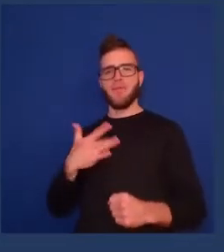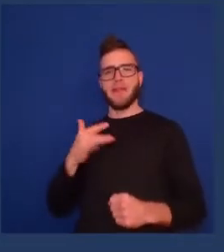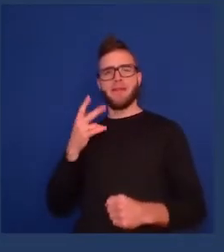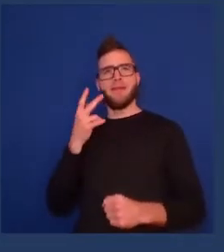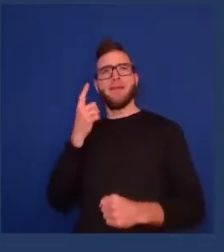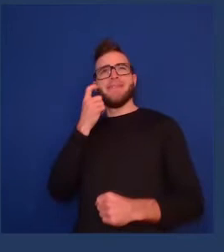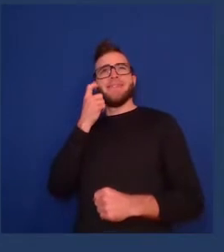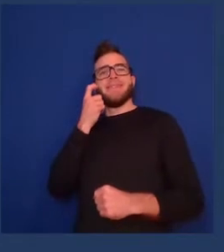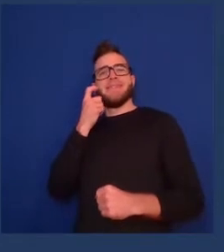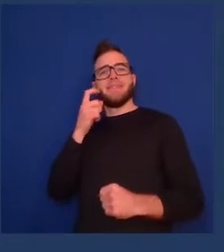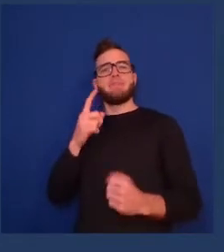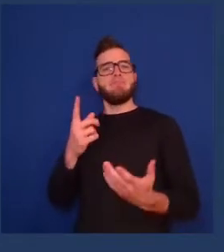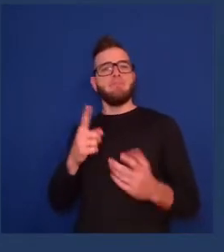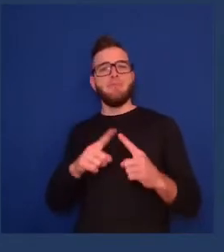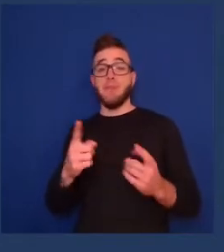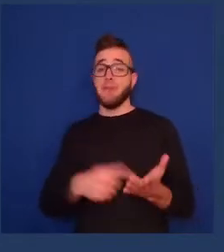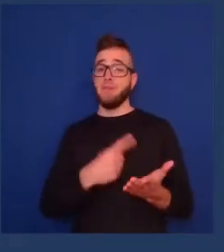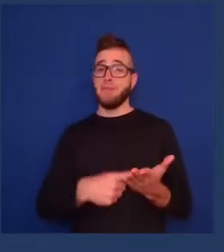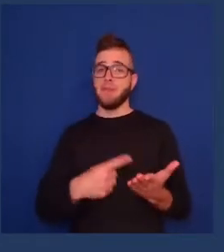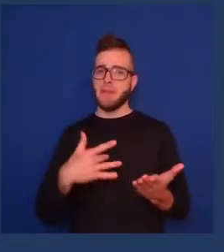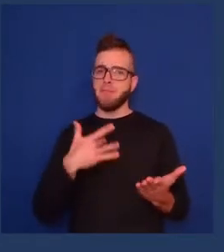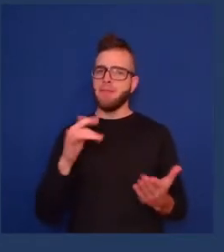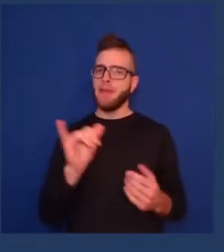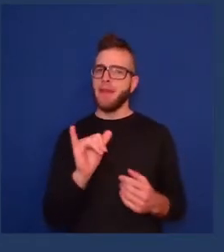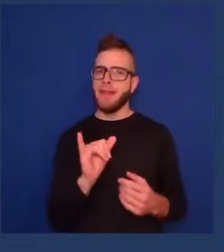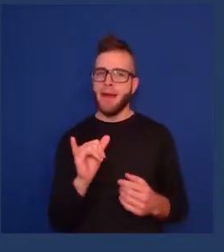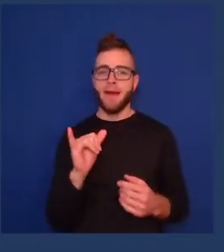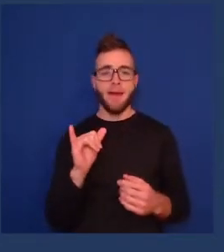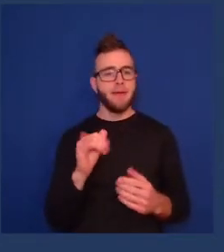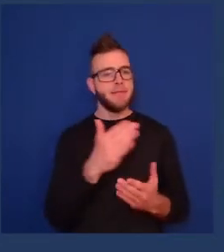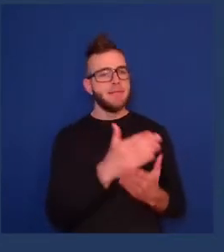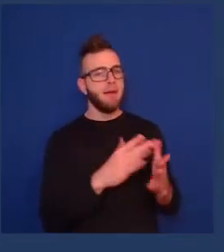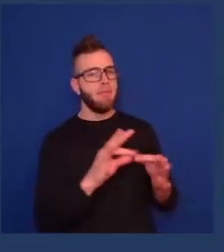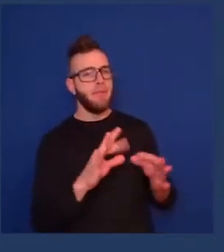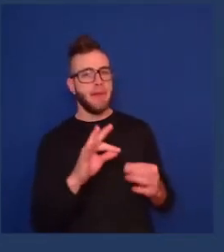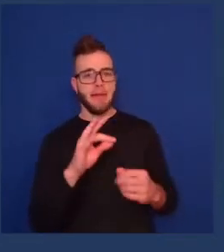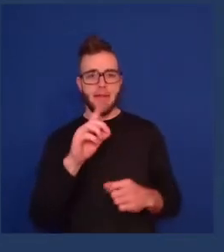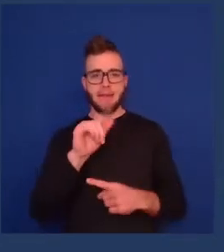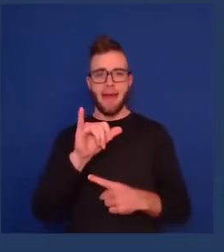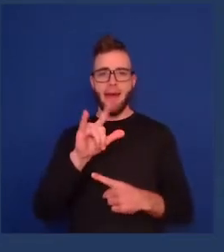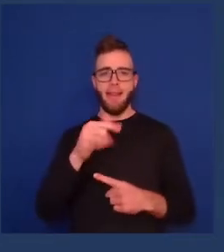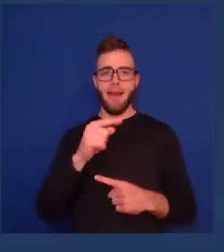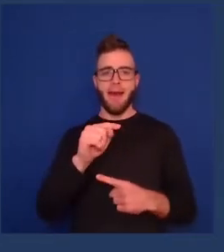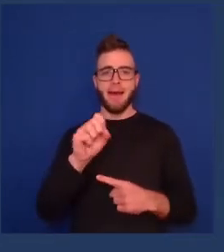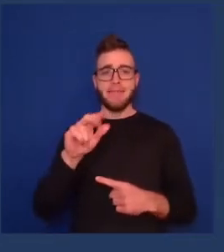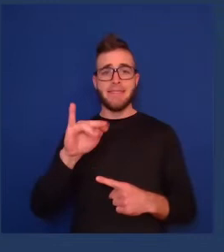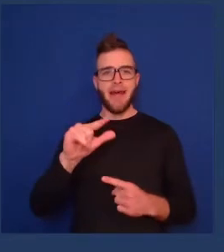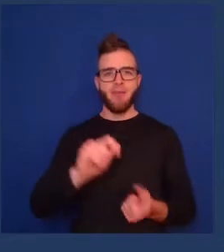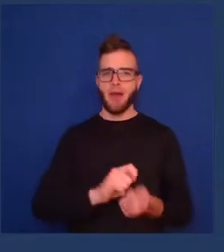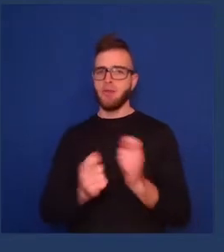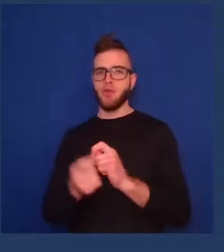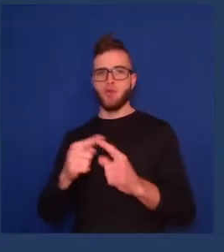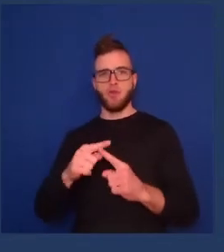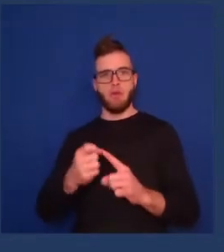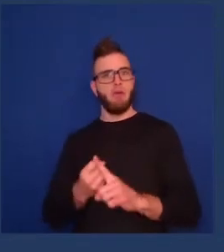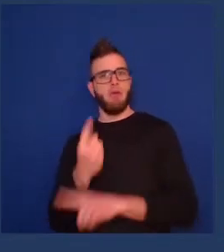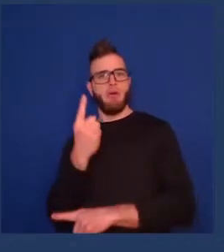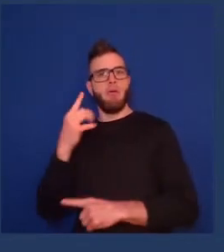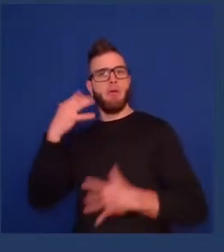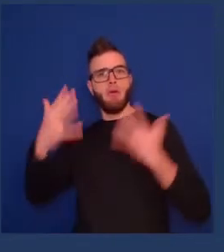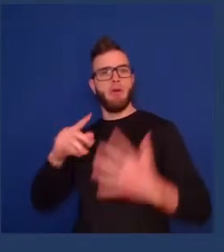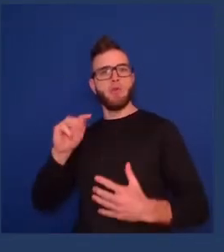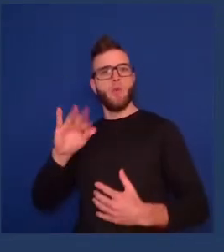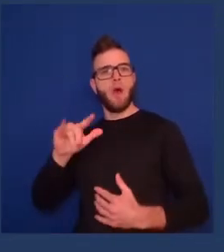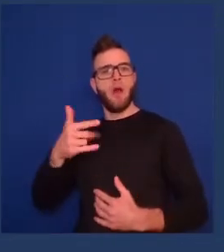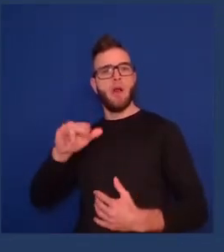like, as some people have said, we went from daylight saving time to the twilight zone. But I do